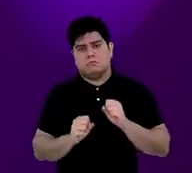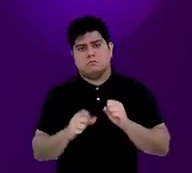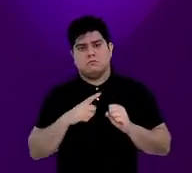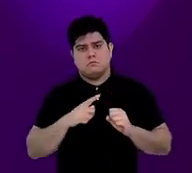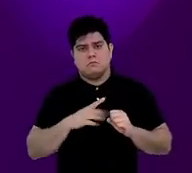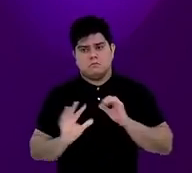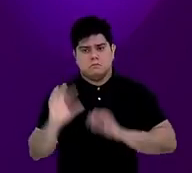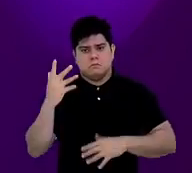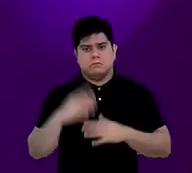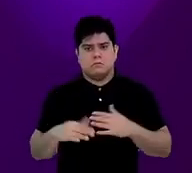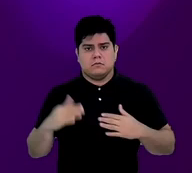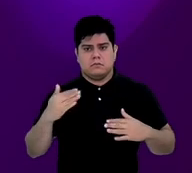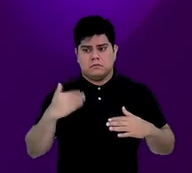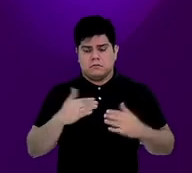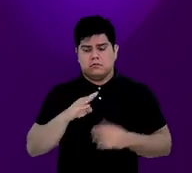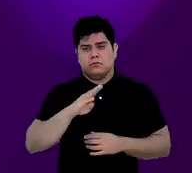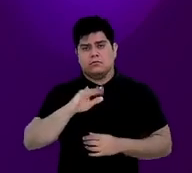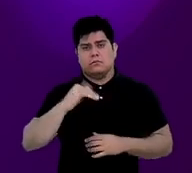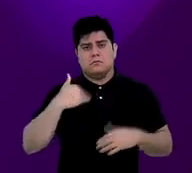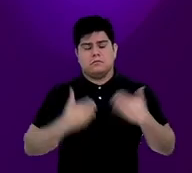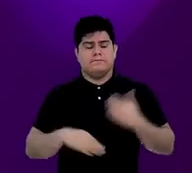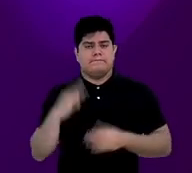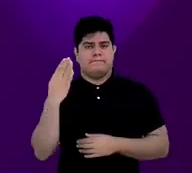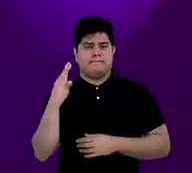to explain the PBM effects.